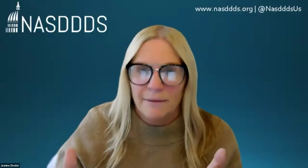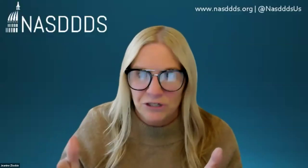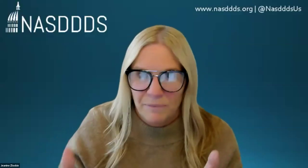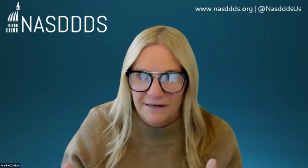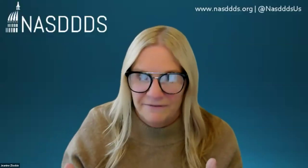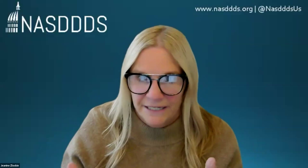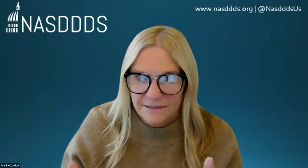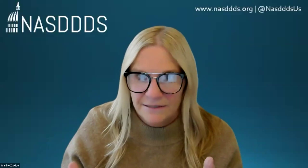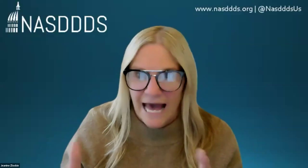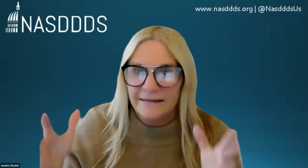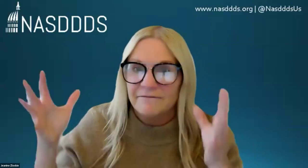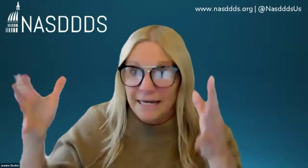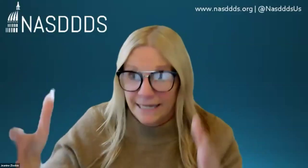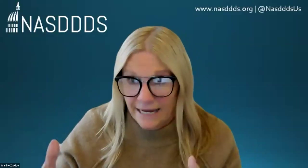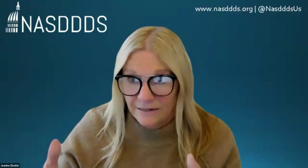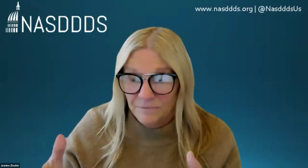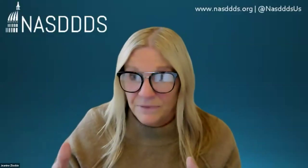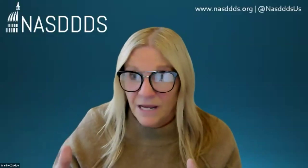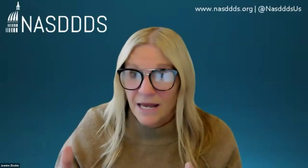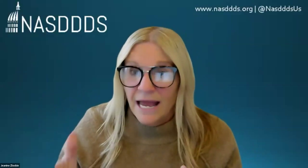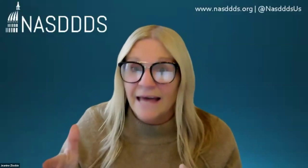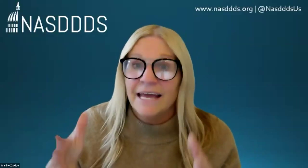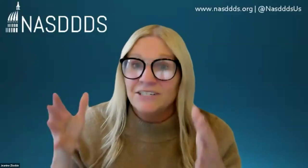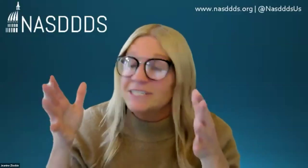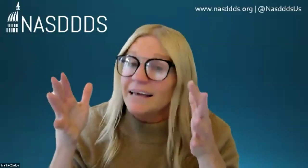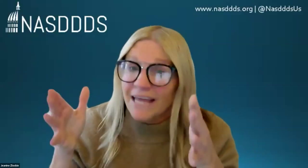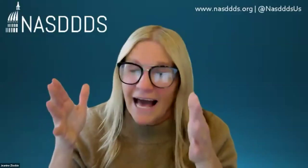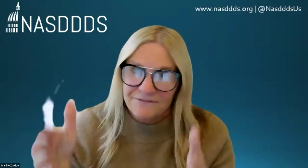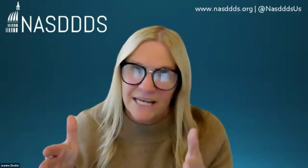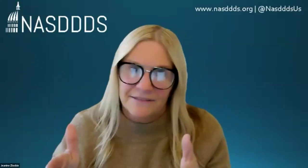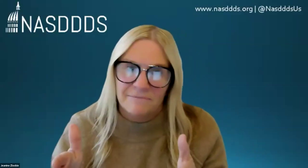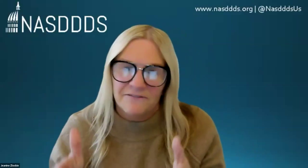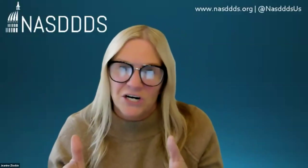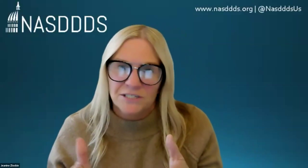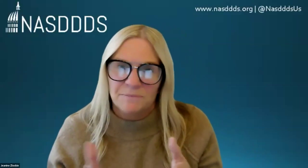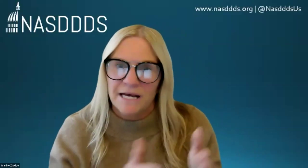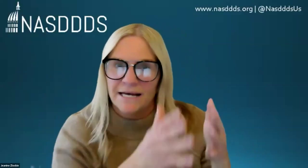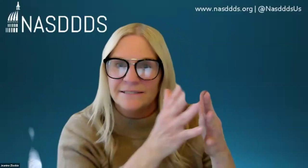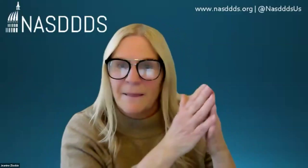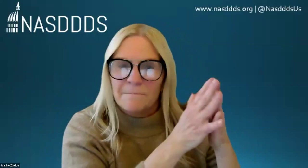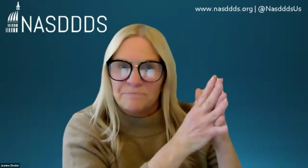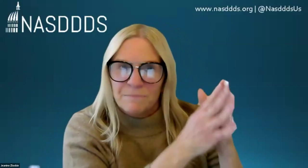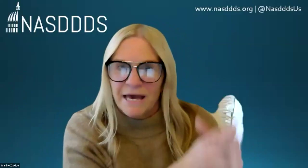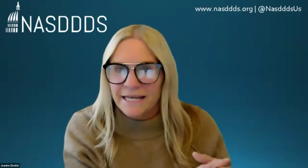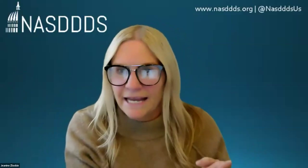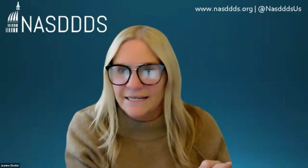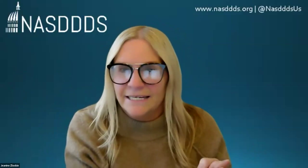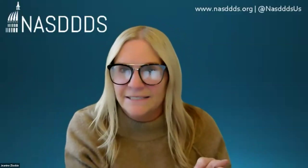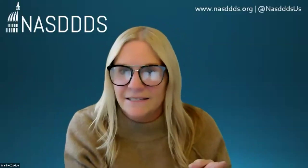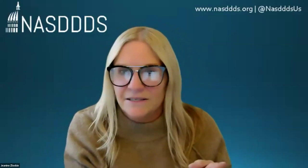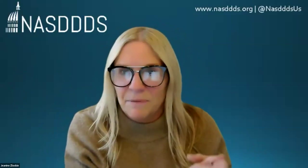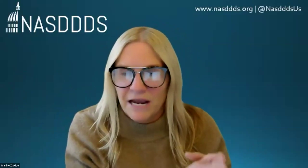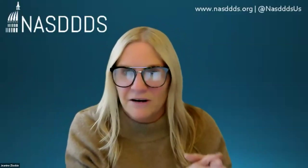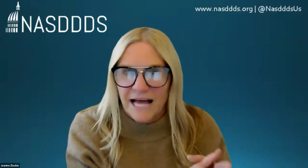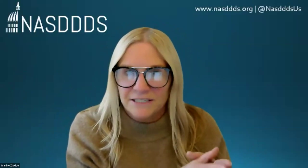and optional benefits out of Medicaid. And they have to get them first because Medicaid